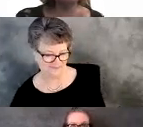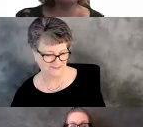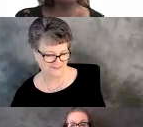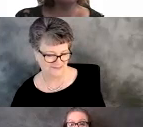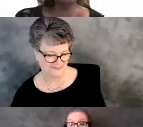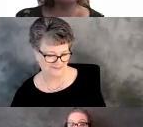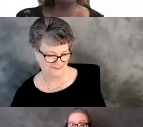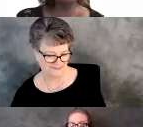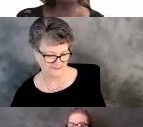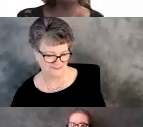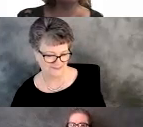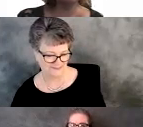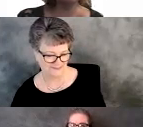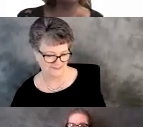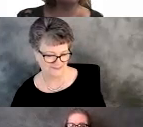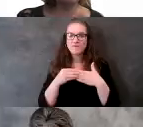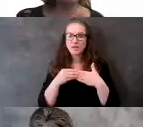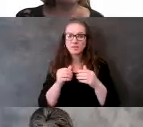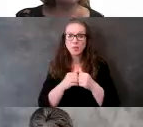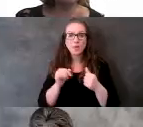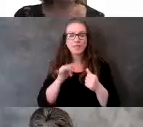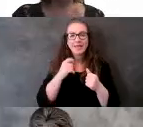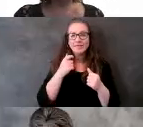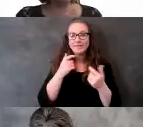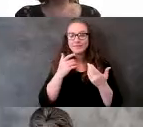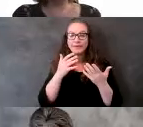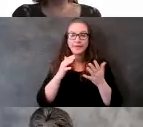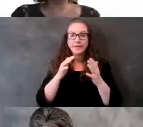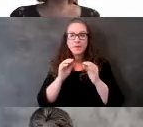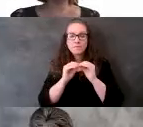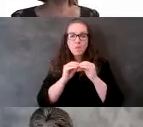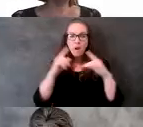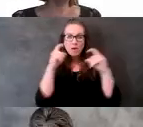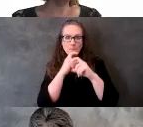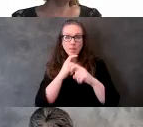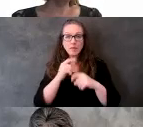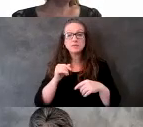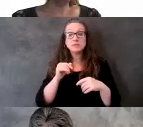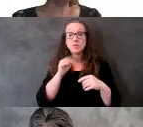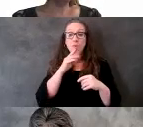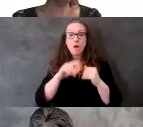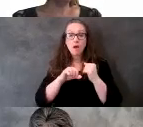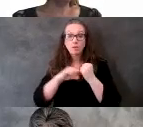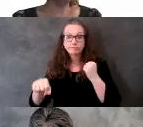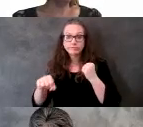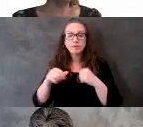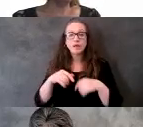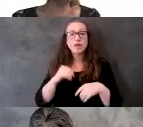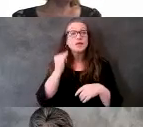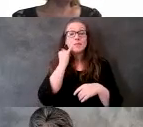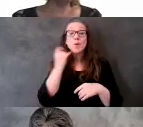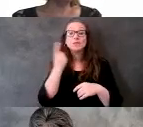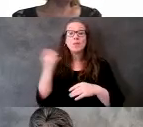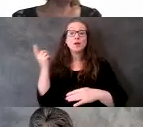communication. If someone is just arriving at a public counter to make an appointment, and it's going to be a very